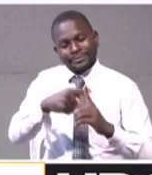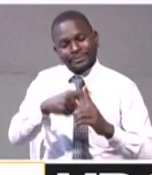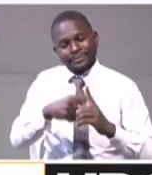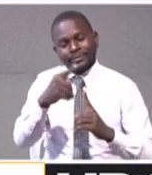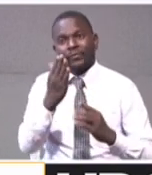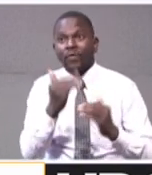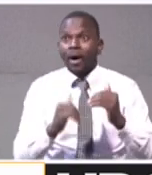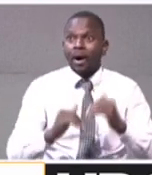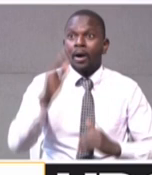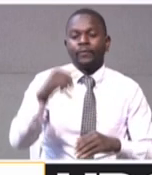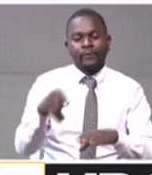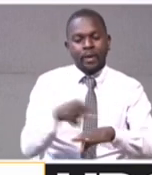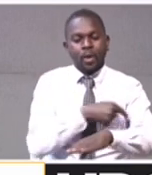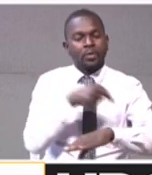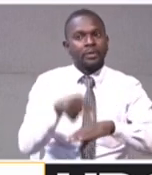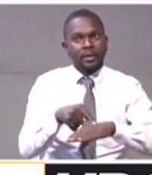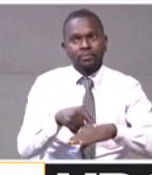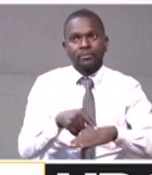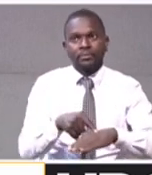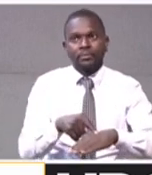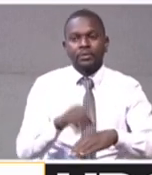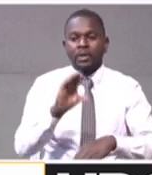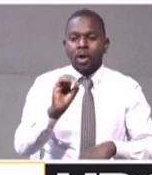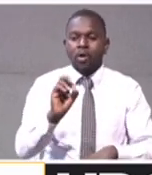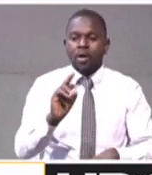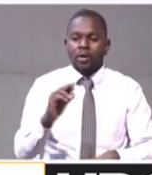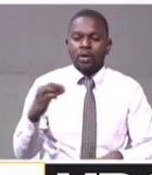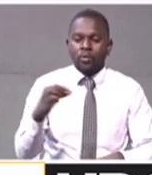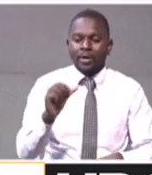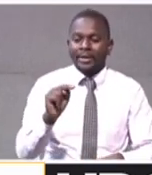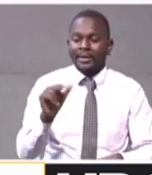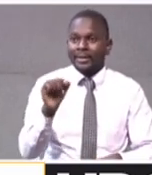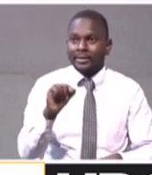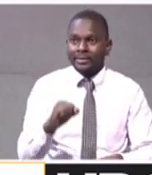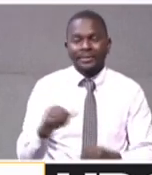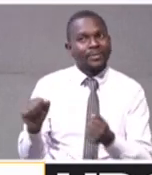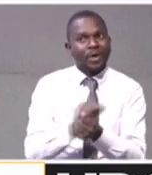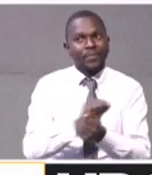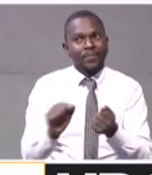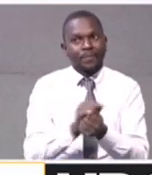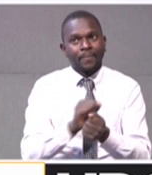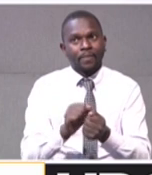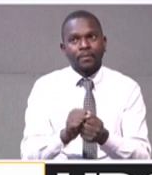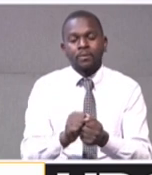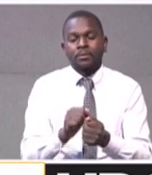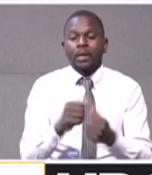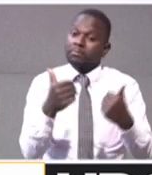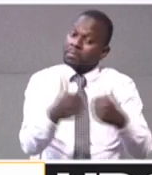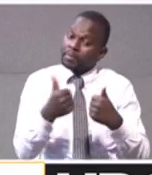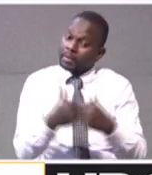a long time, then the organs are damaged. That's how it kills, I'm told.